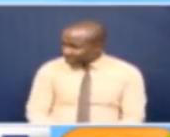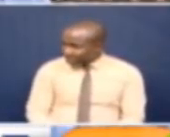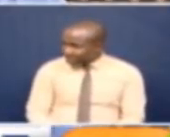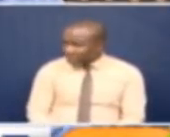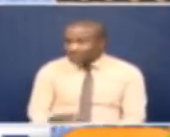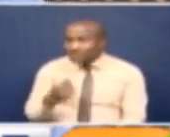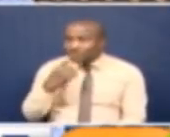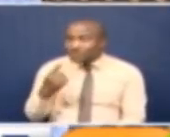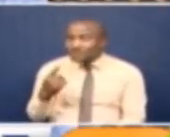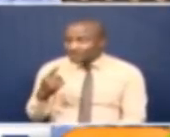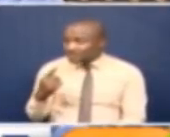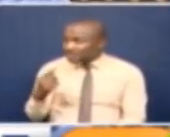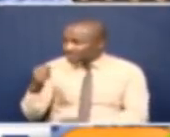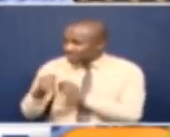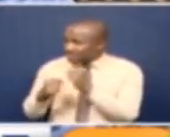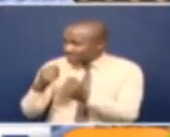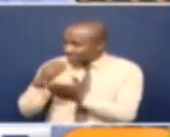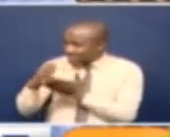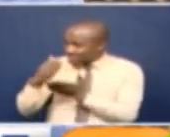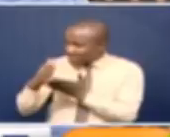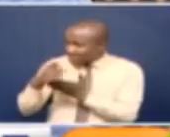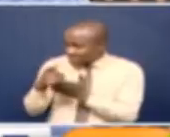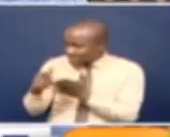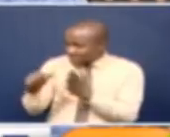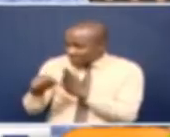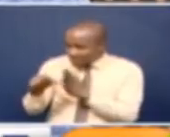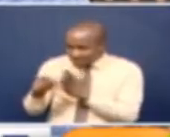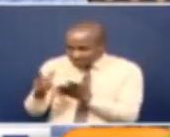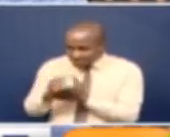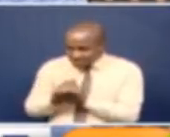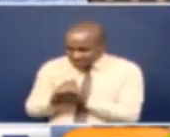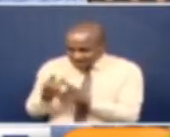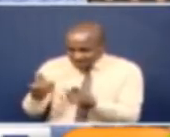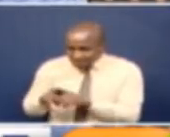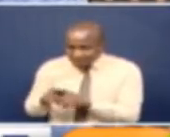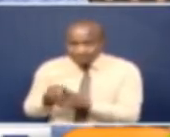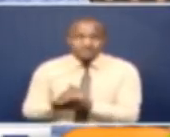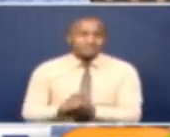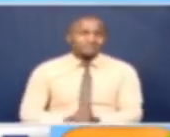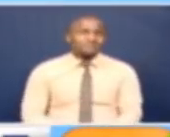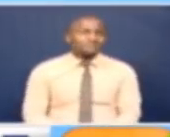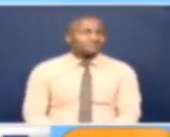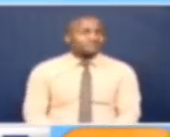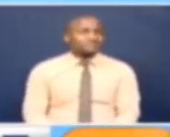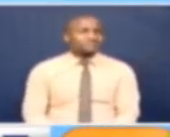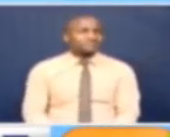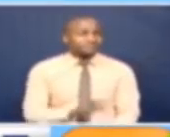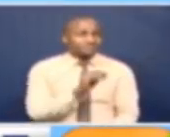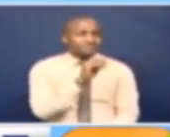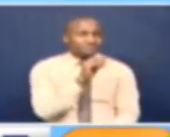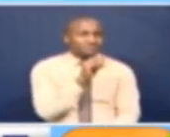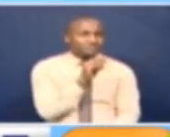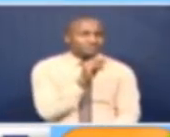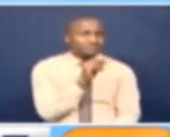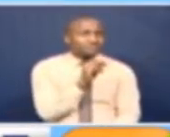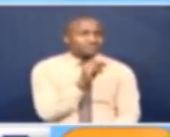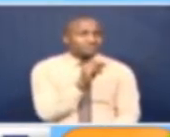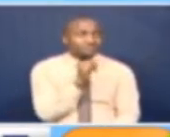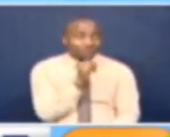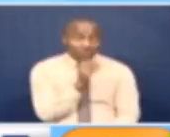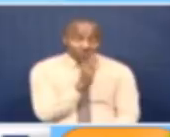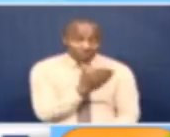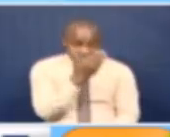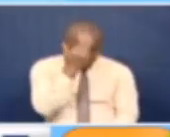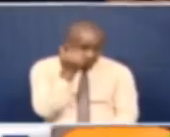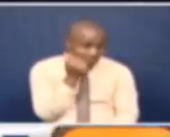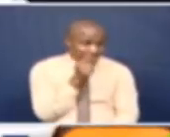100-year leases could be coming up? Could that be a factor in any of this? I don't necessarily think so, because one, I think